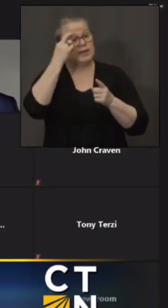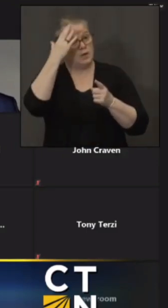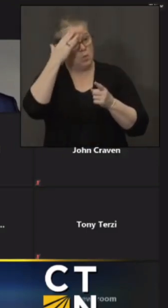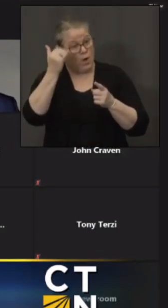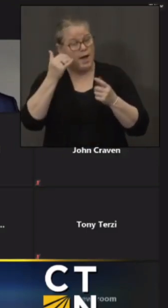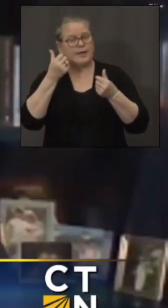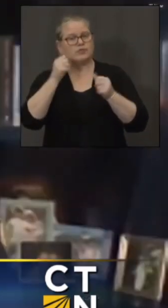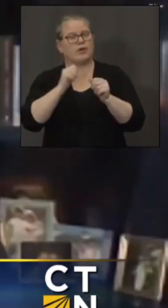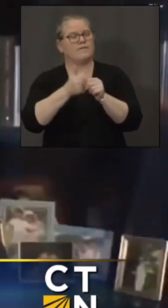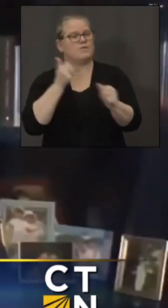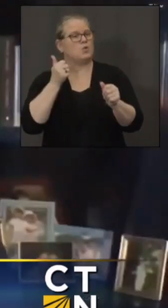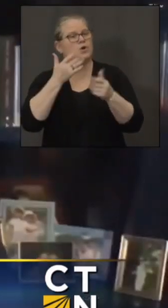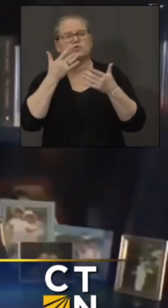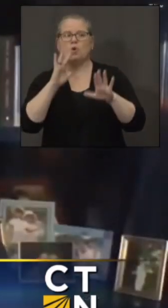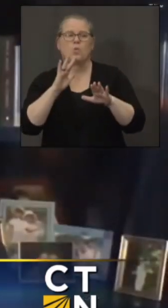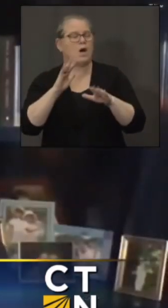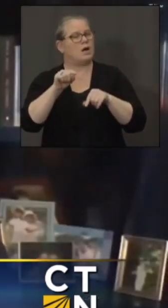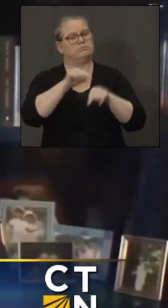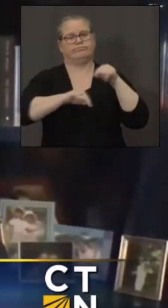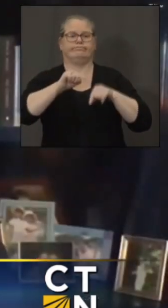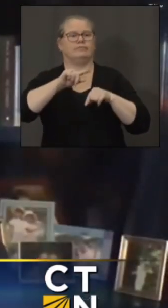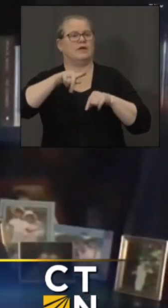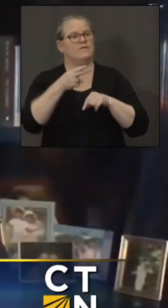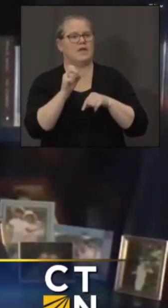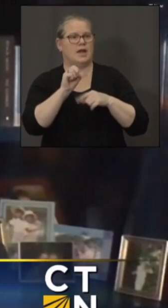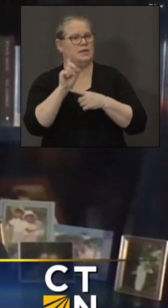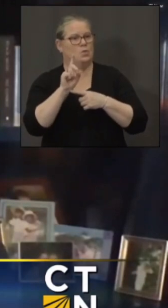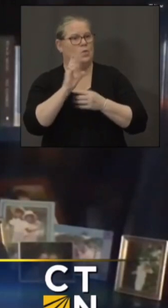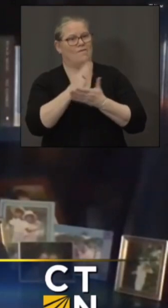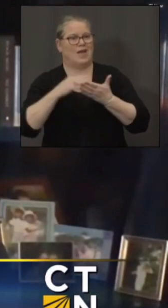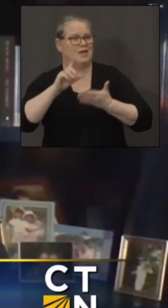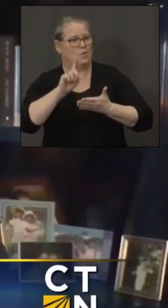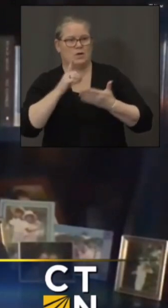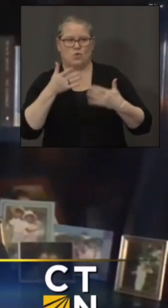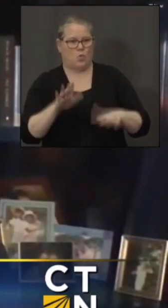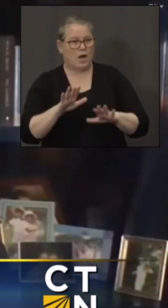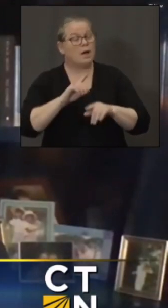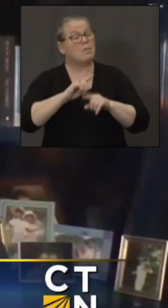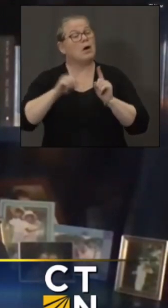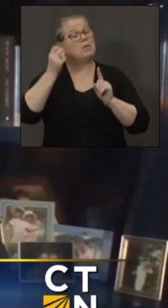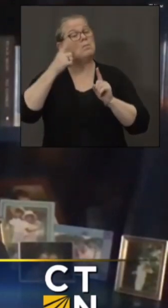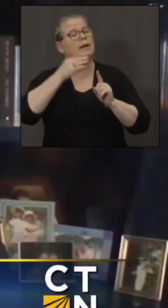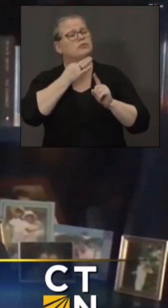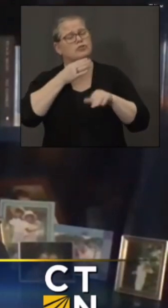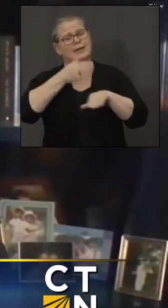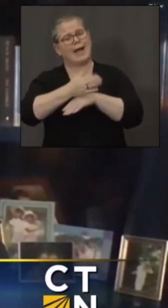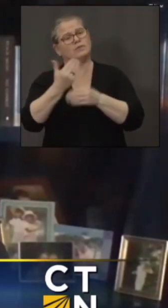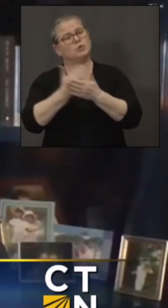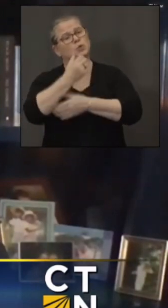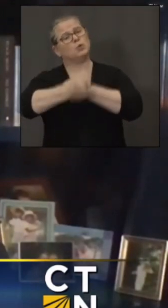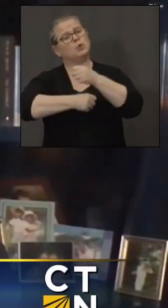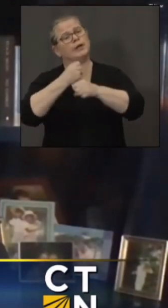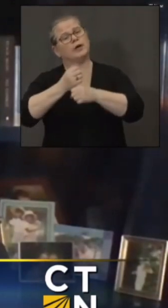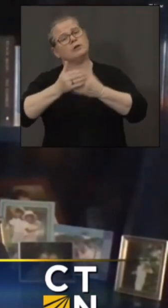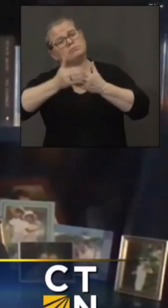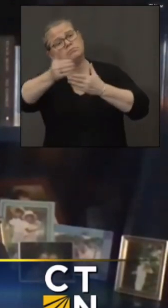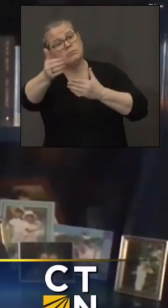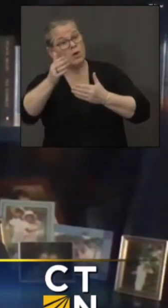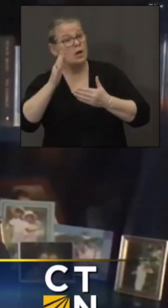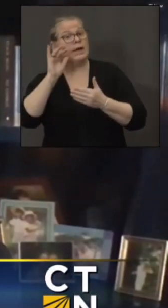holidays, is there a hard line on hospitalizations where you would consider rolling back to phase one? And what is that figure if you